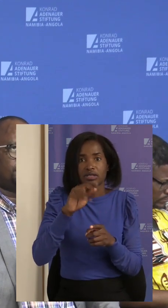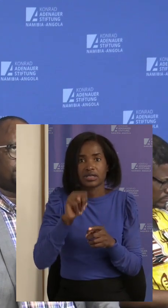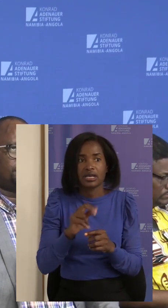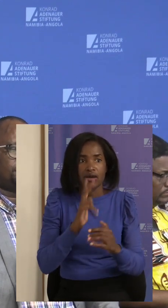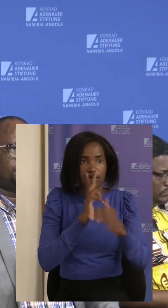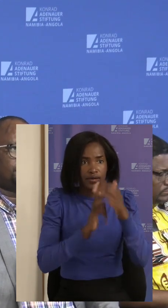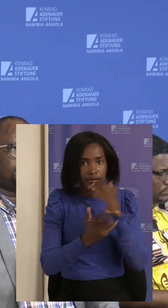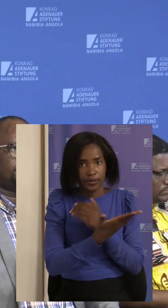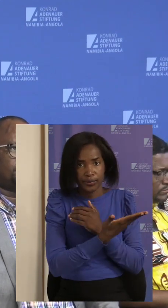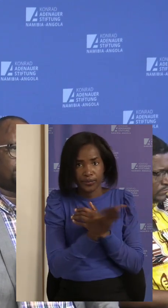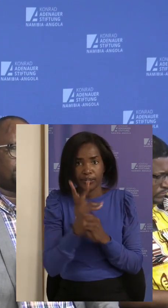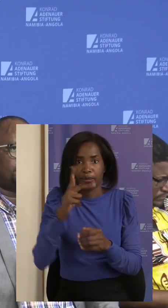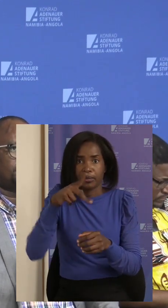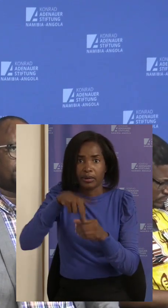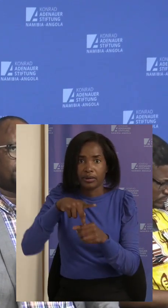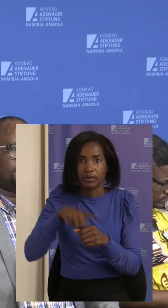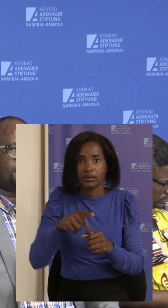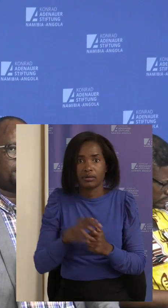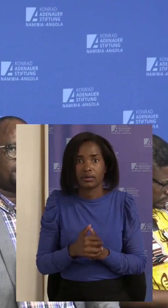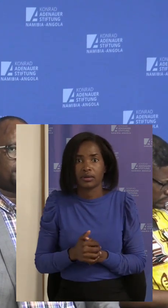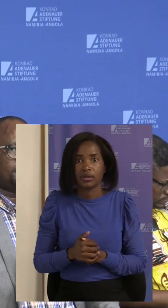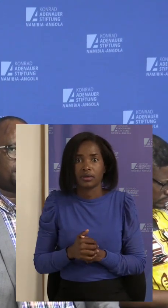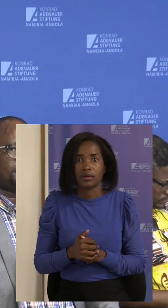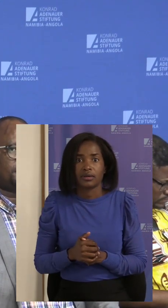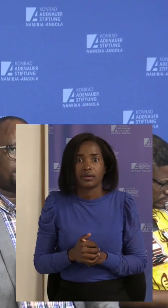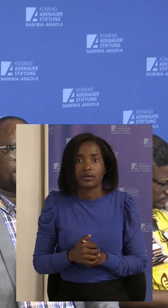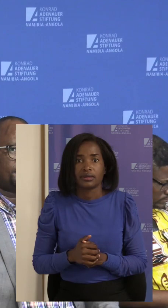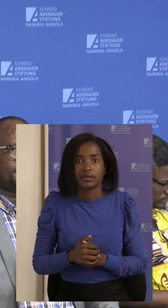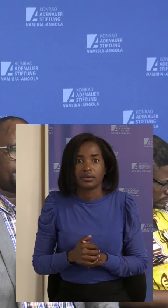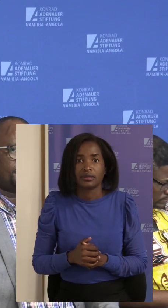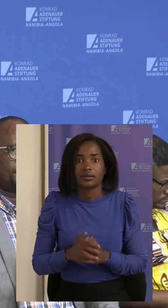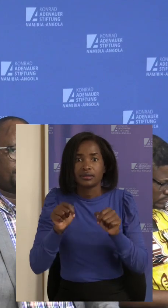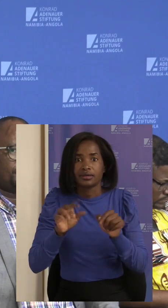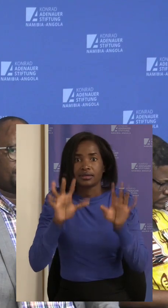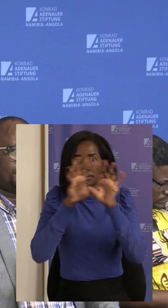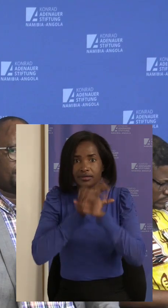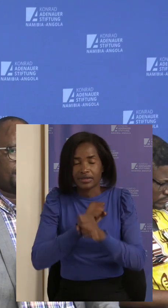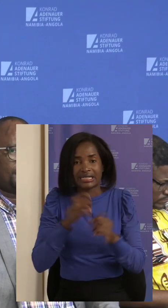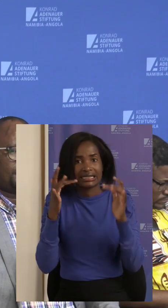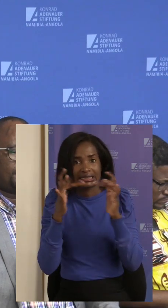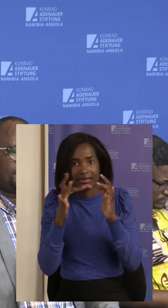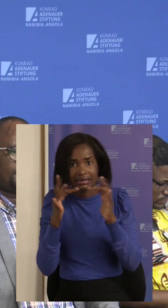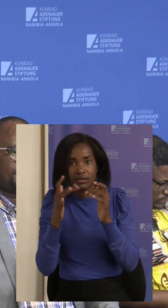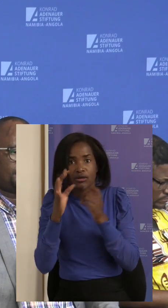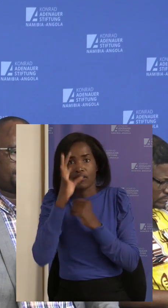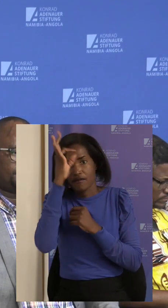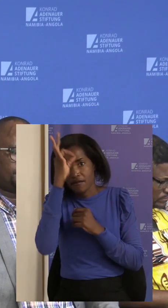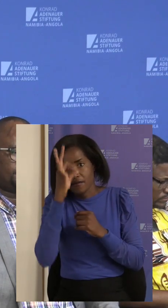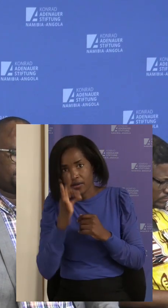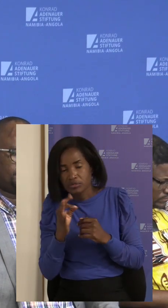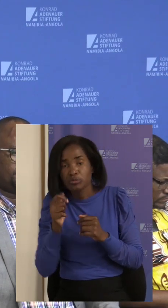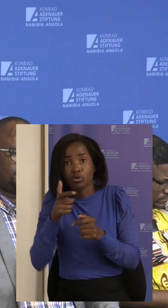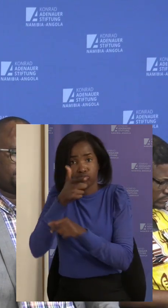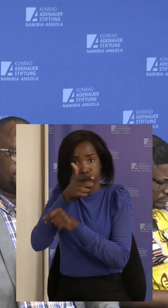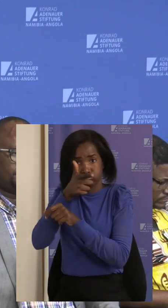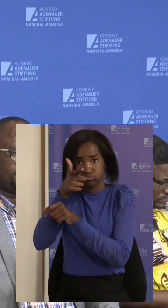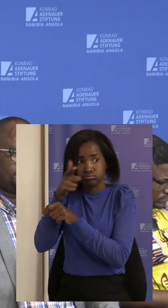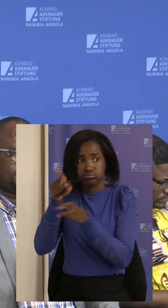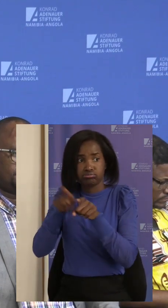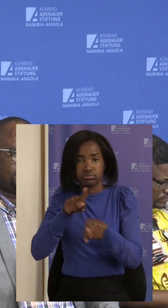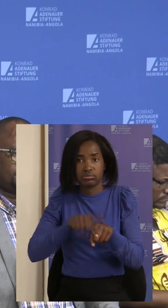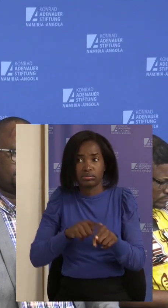and also participants who are joining us this evening online via Facebook, on live,